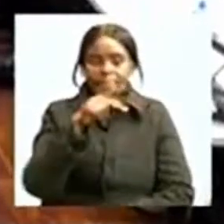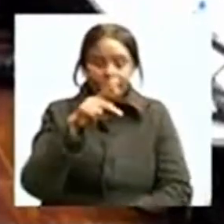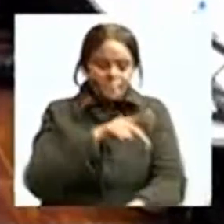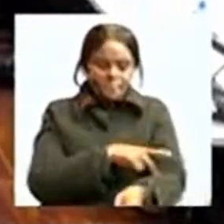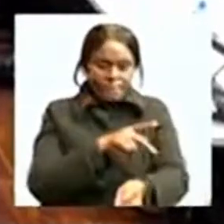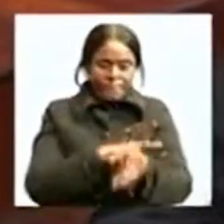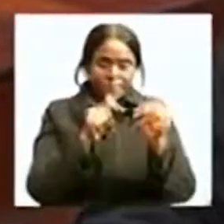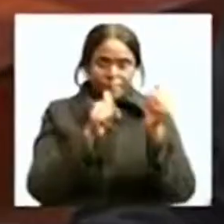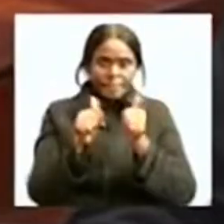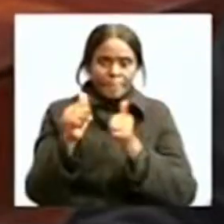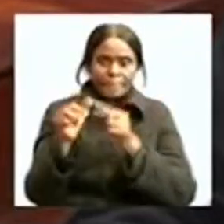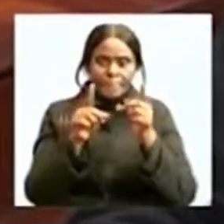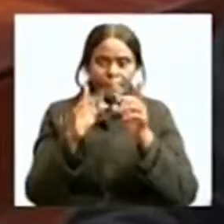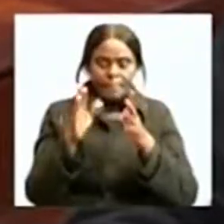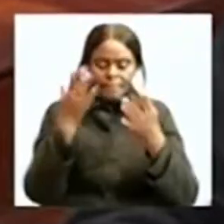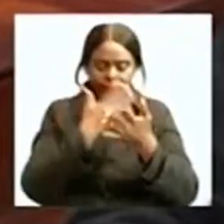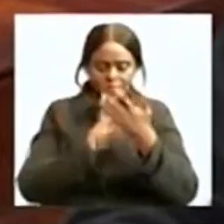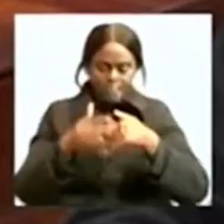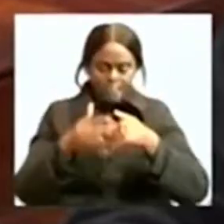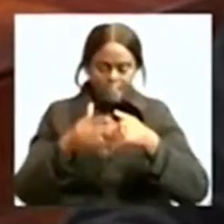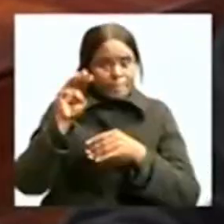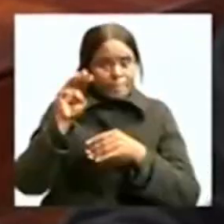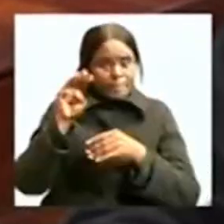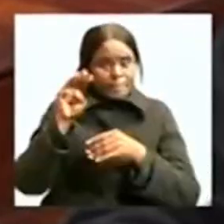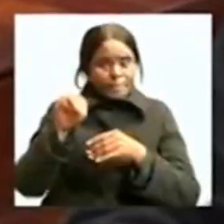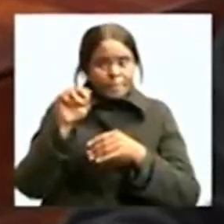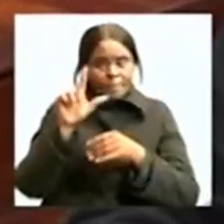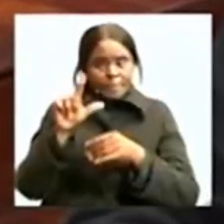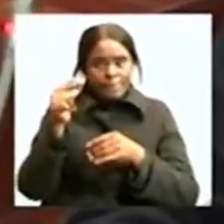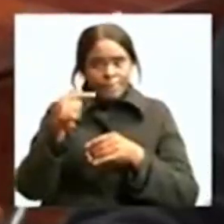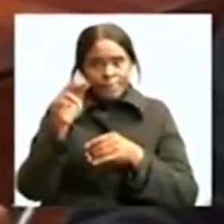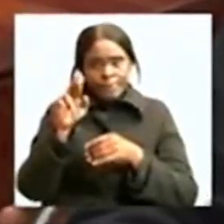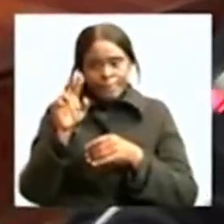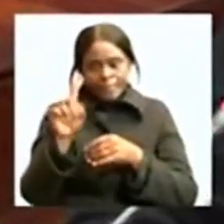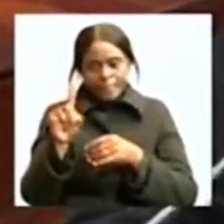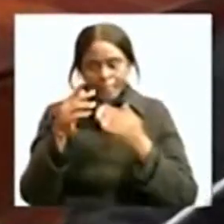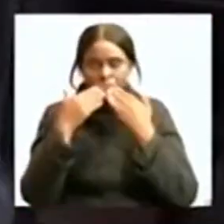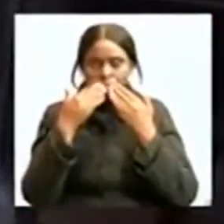Director, Department of Physical Planning, Ministry of Local Government. Thank you.